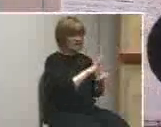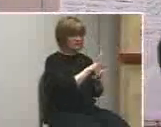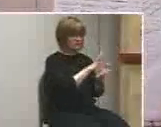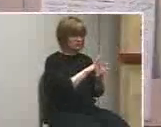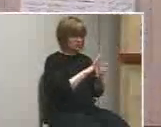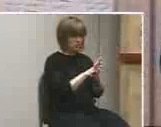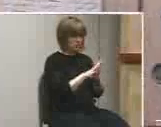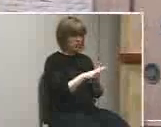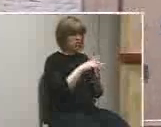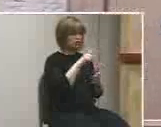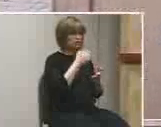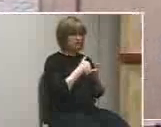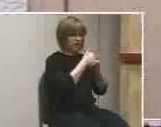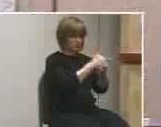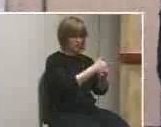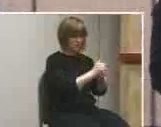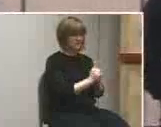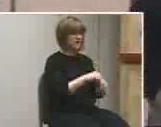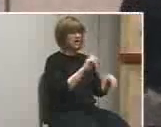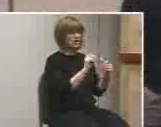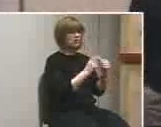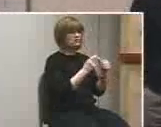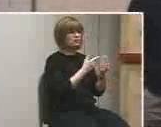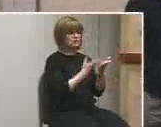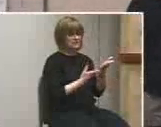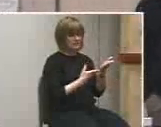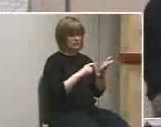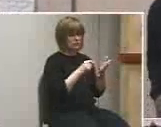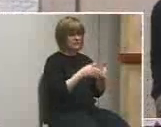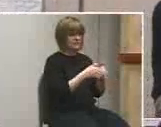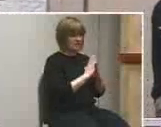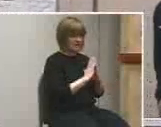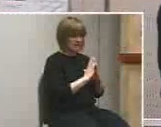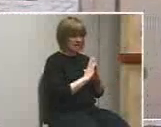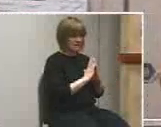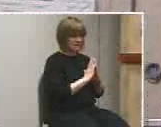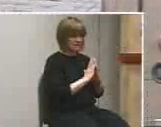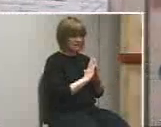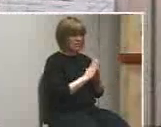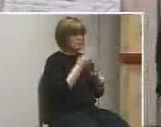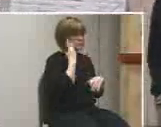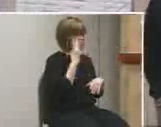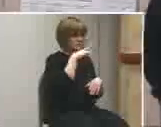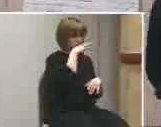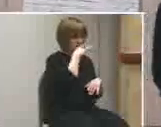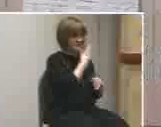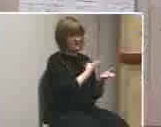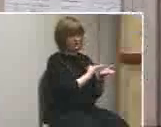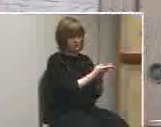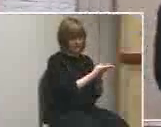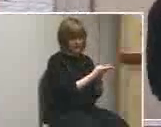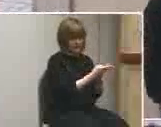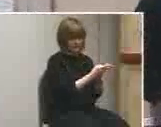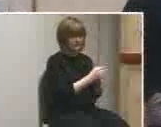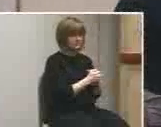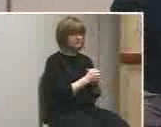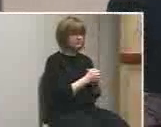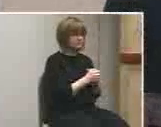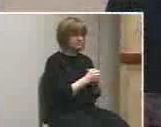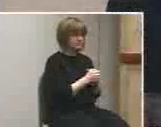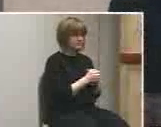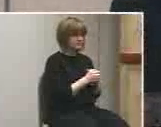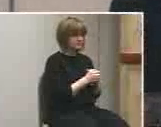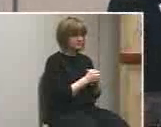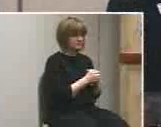with this by saying, the first thing you should ask when you see a kid who's failing in any way is,